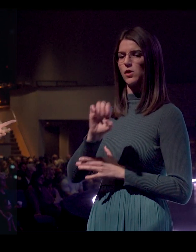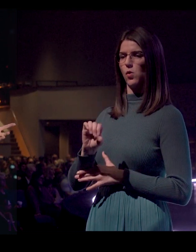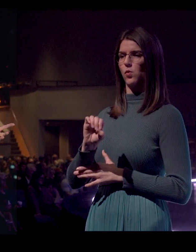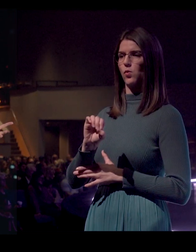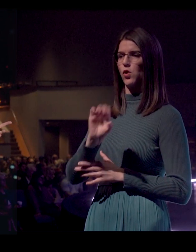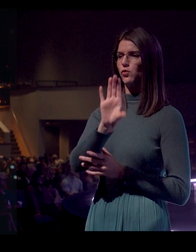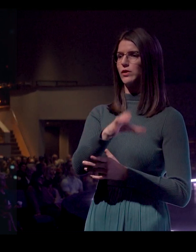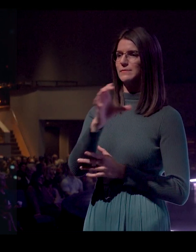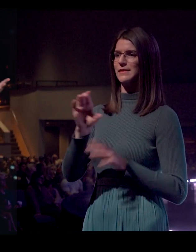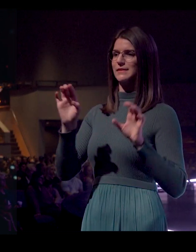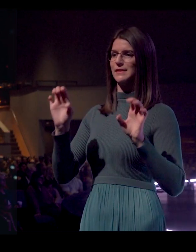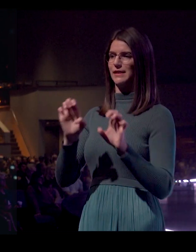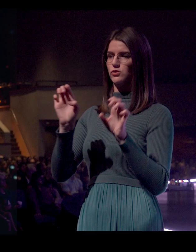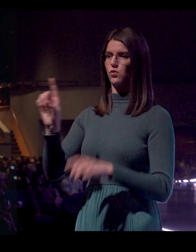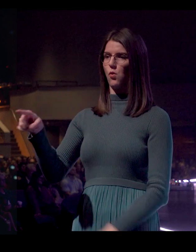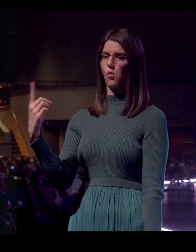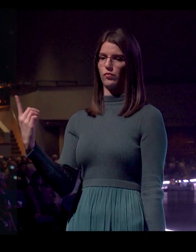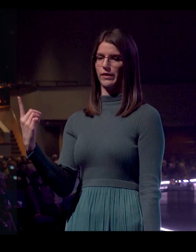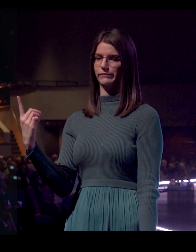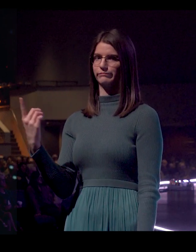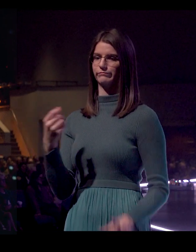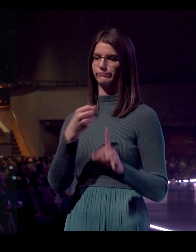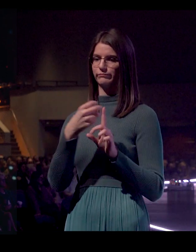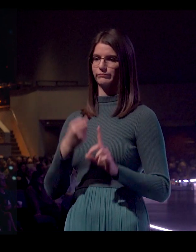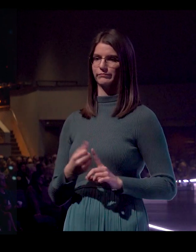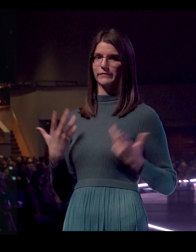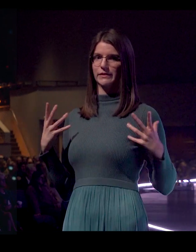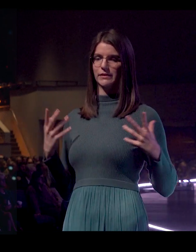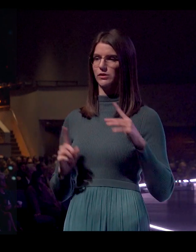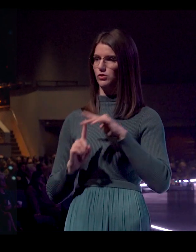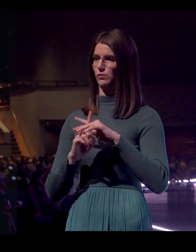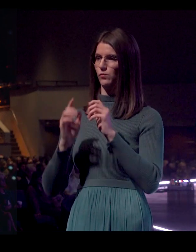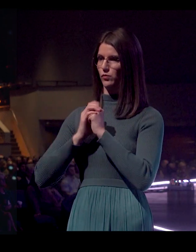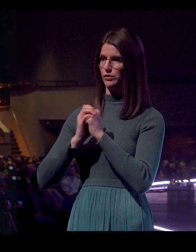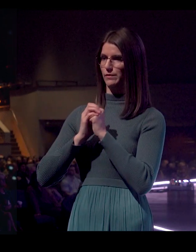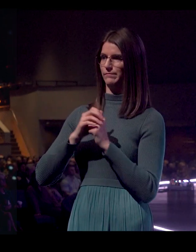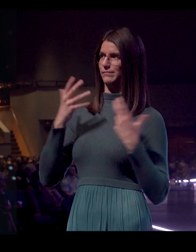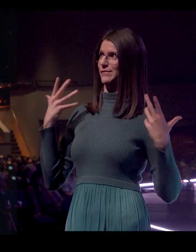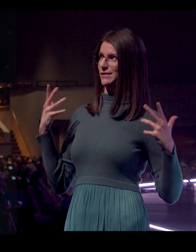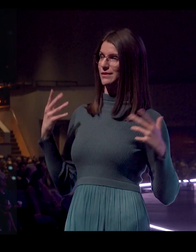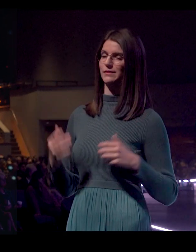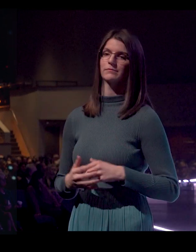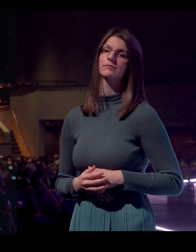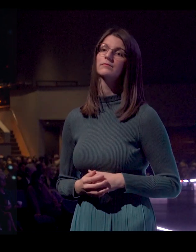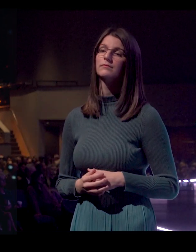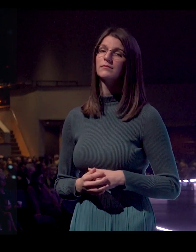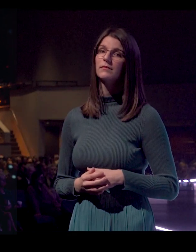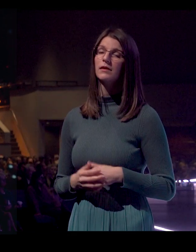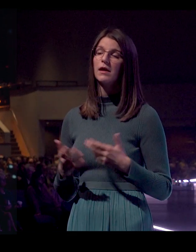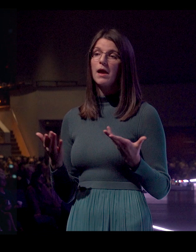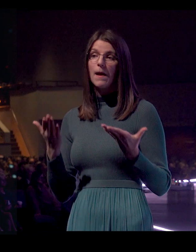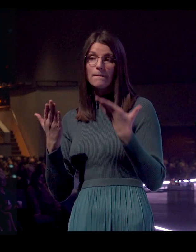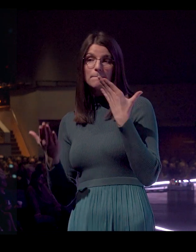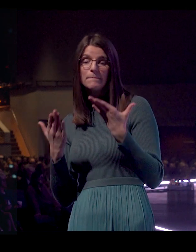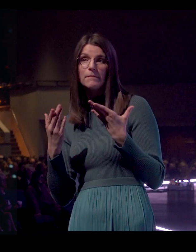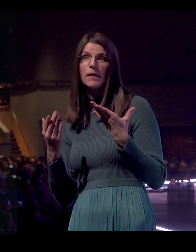worship. And, you know, or maybe you come every once in a while to church to worship.